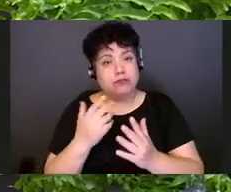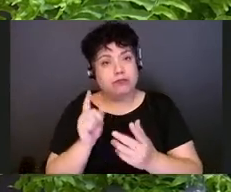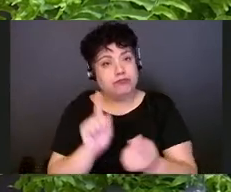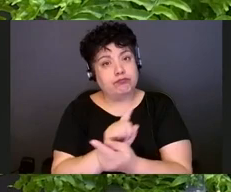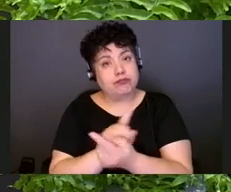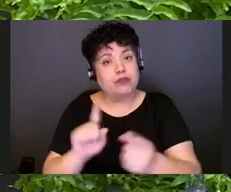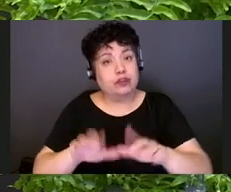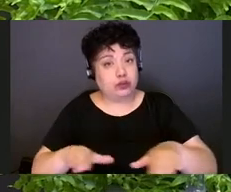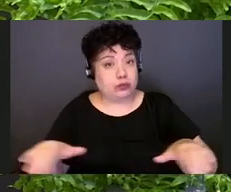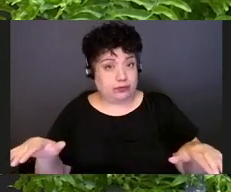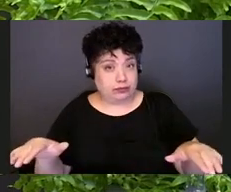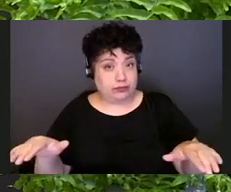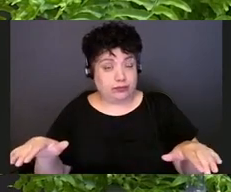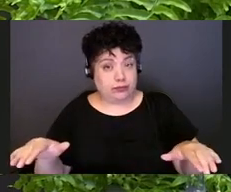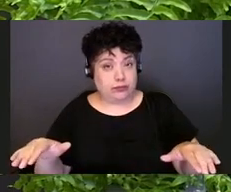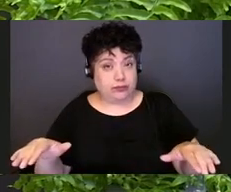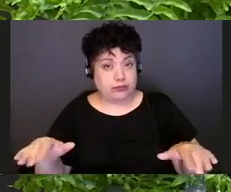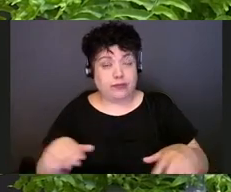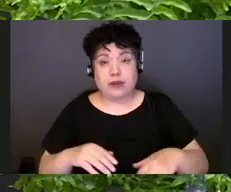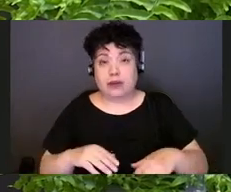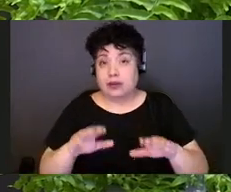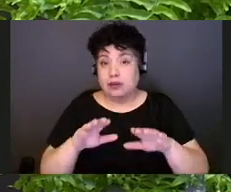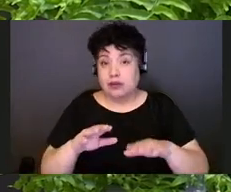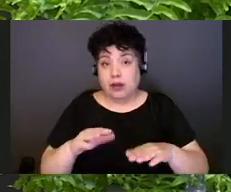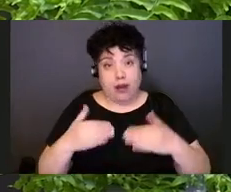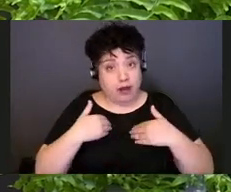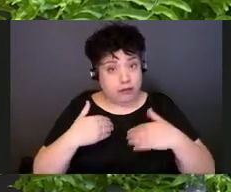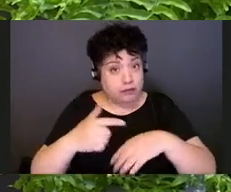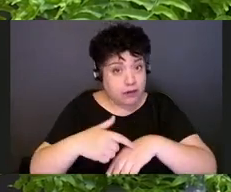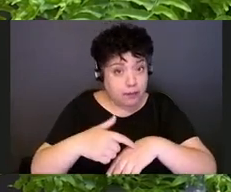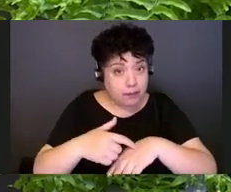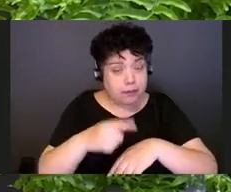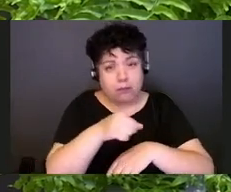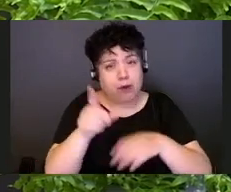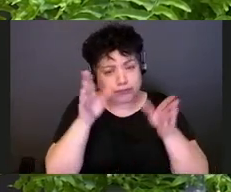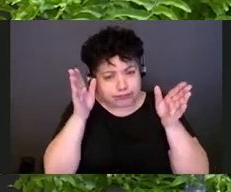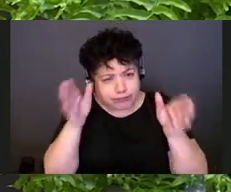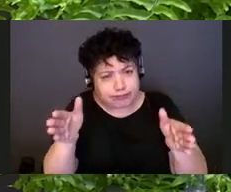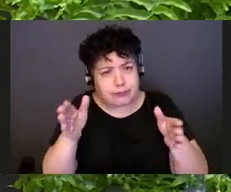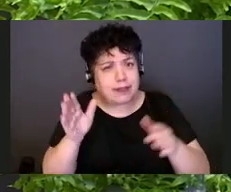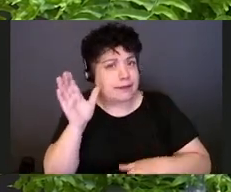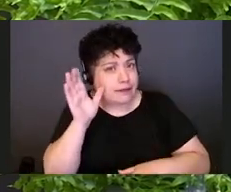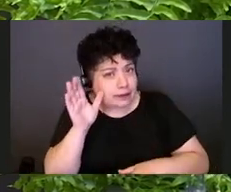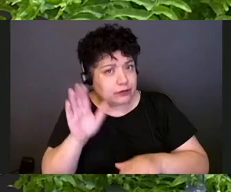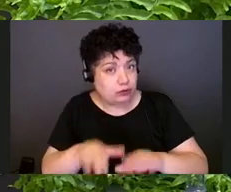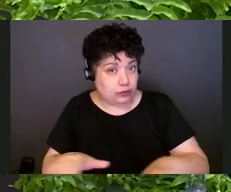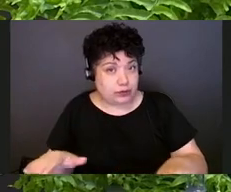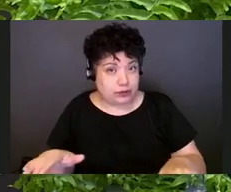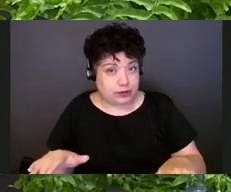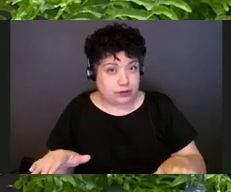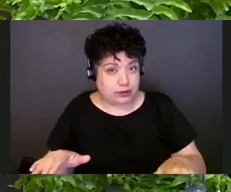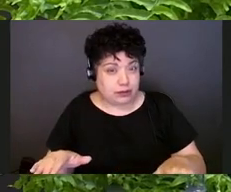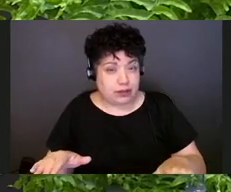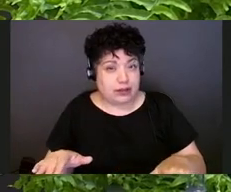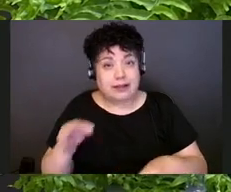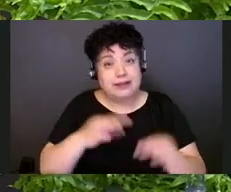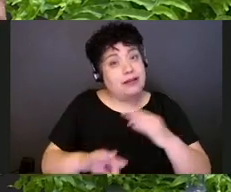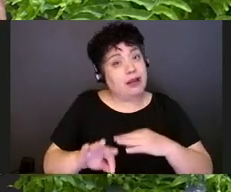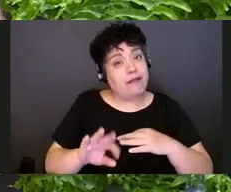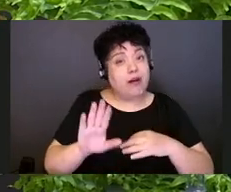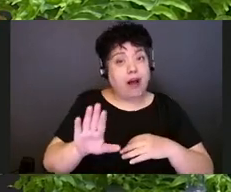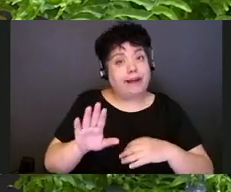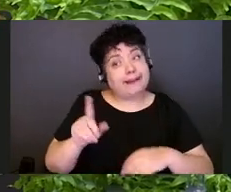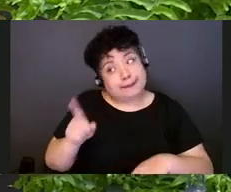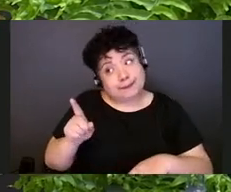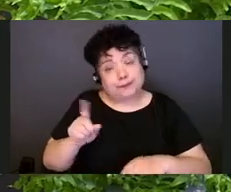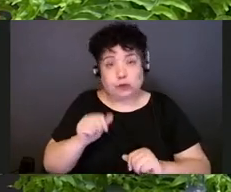children, if you have the time to listen to your children, instead to always say, don't do this, don't go